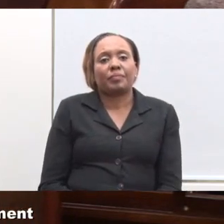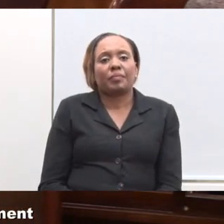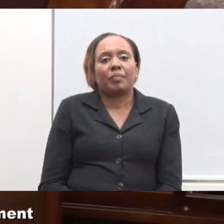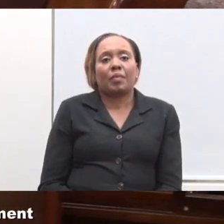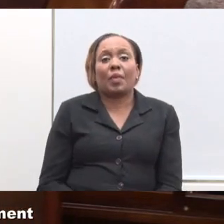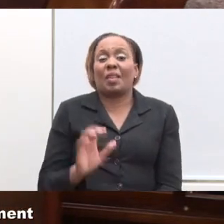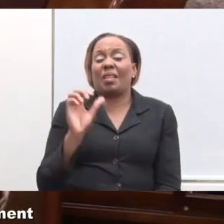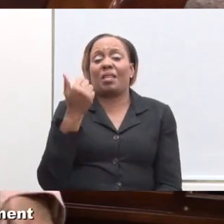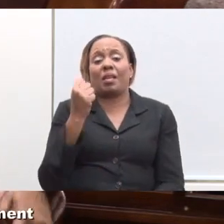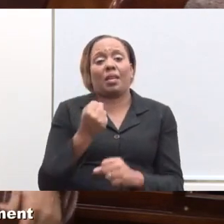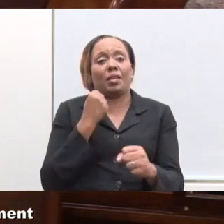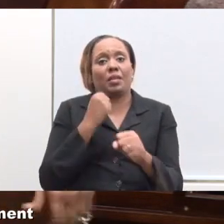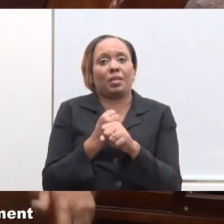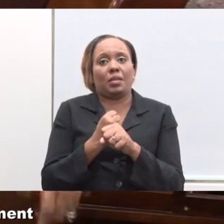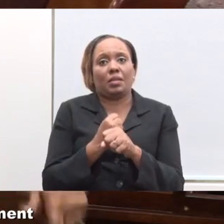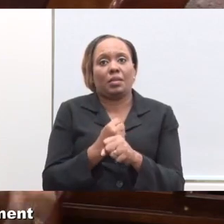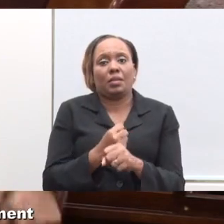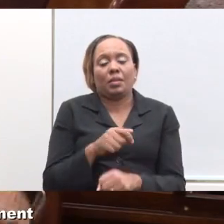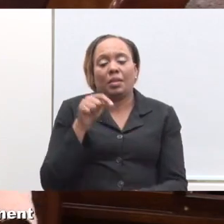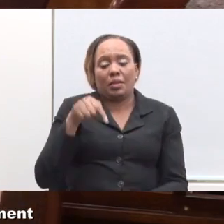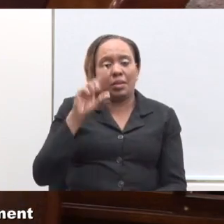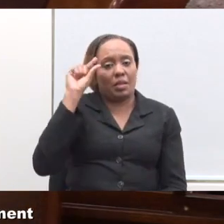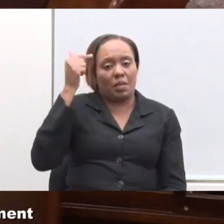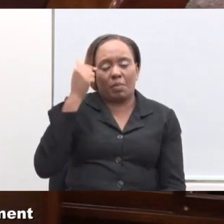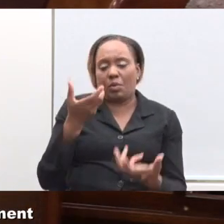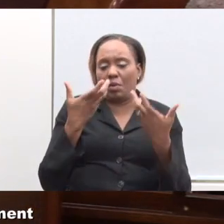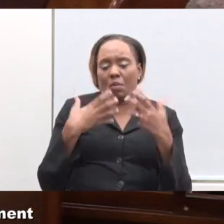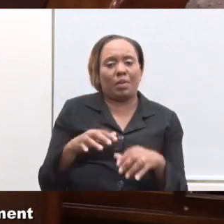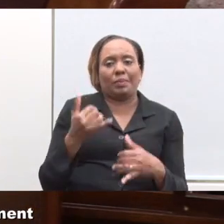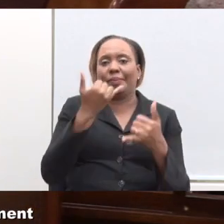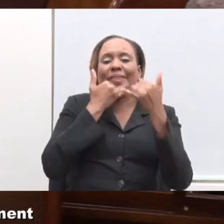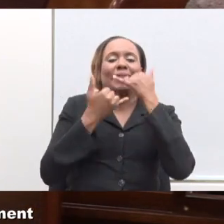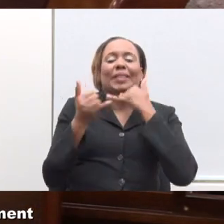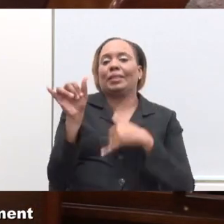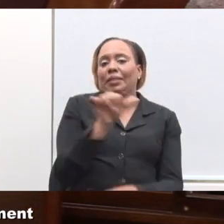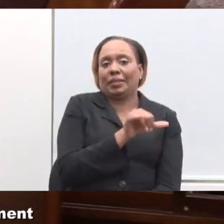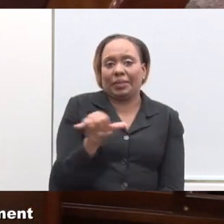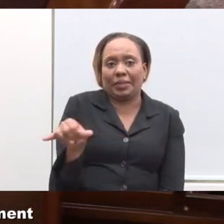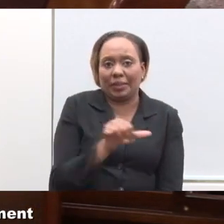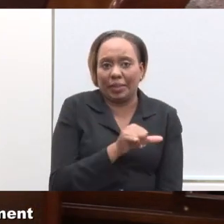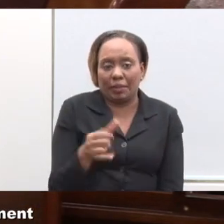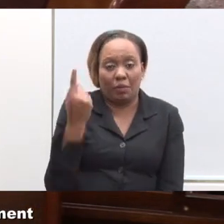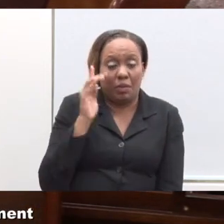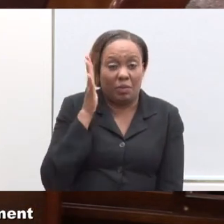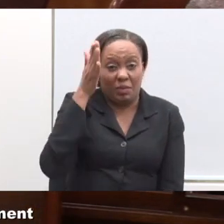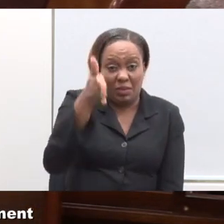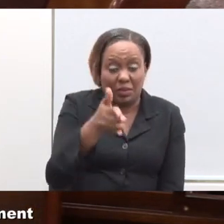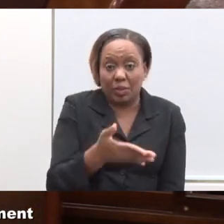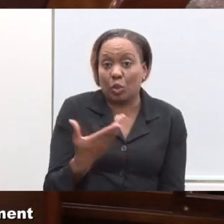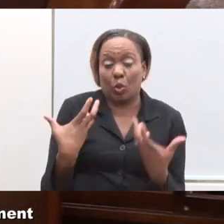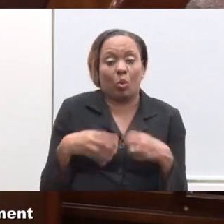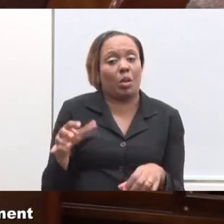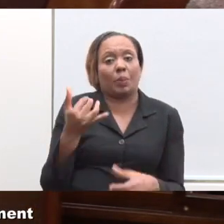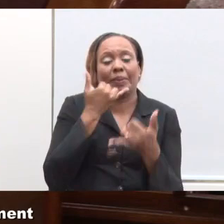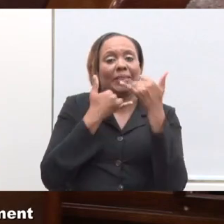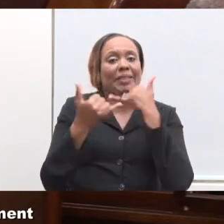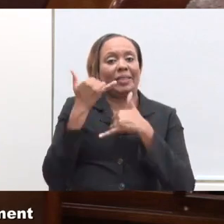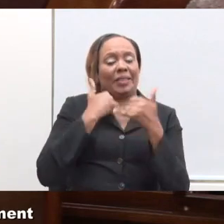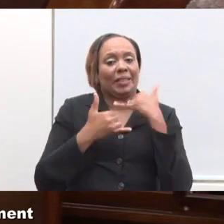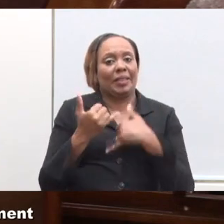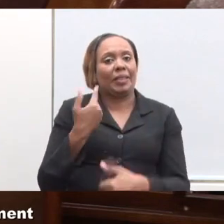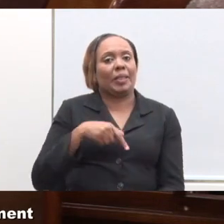article. And this government will not make the same mistake with the future of this country, because we appreciate